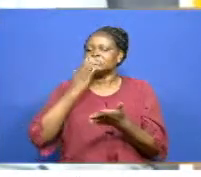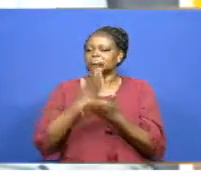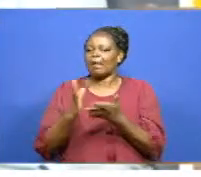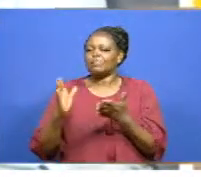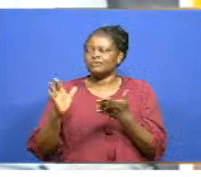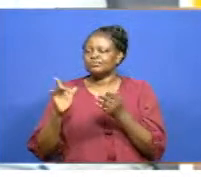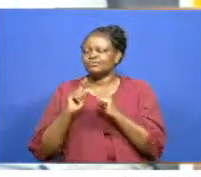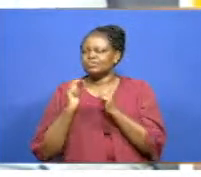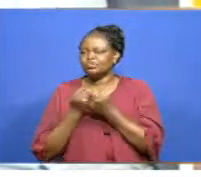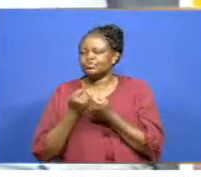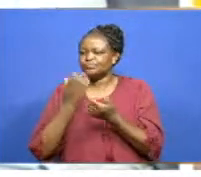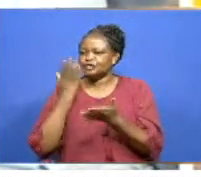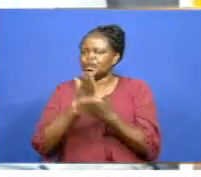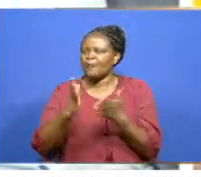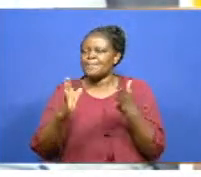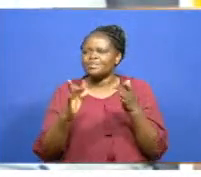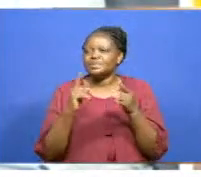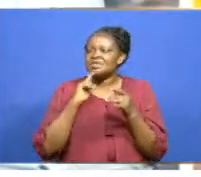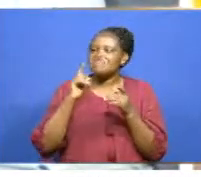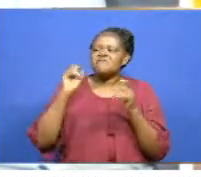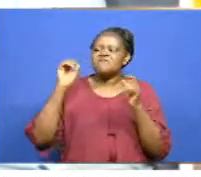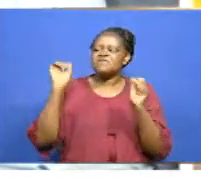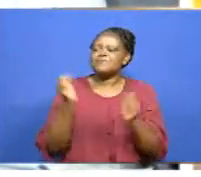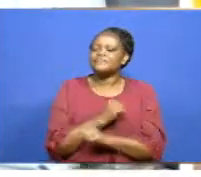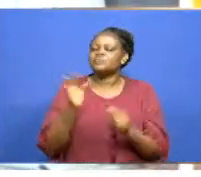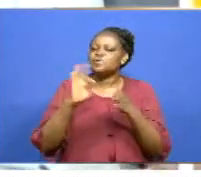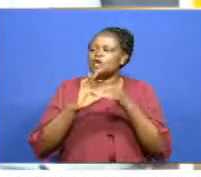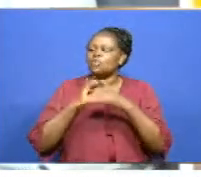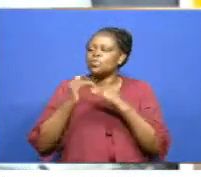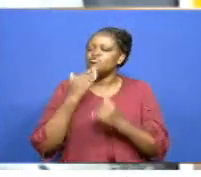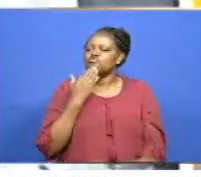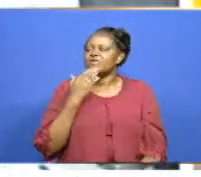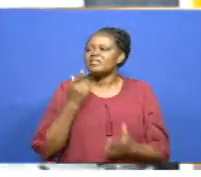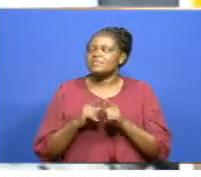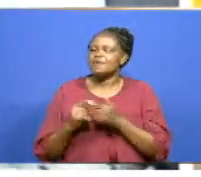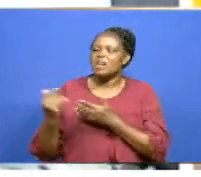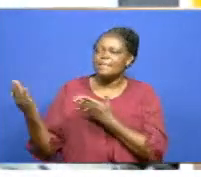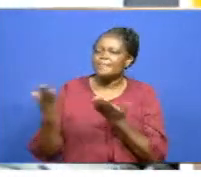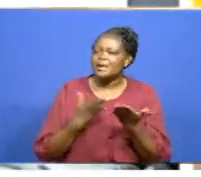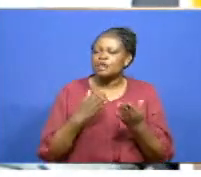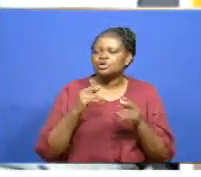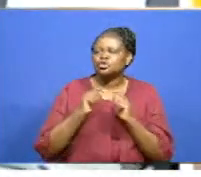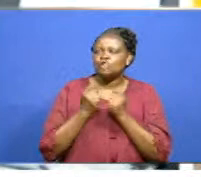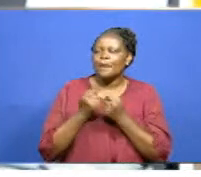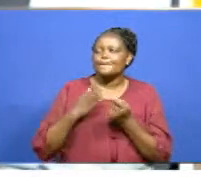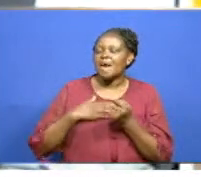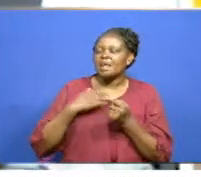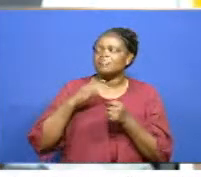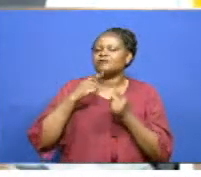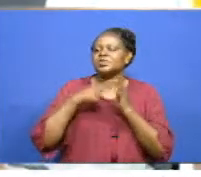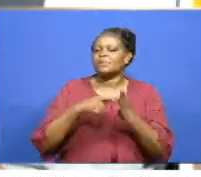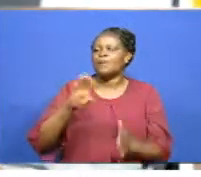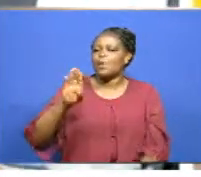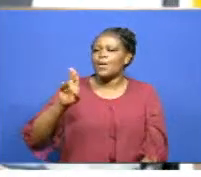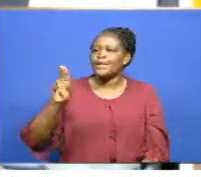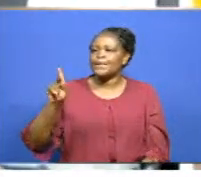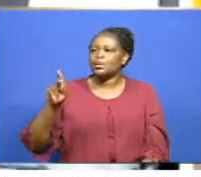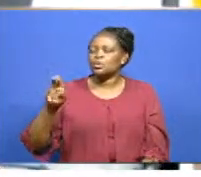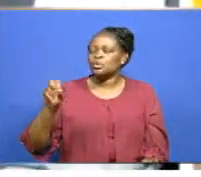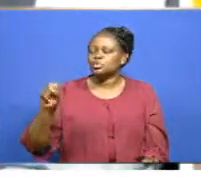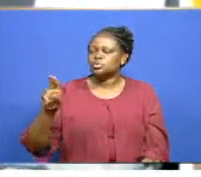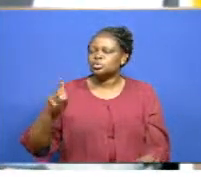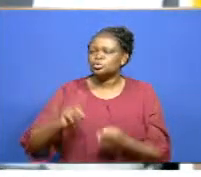they were now bringing out that if I cannot unite all the Luhyas, I'll bring the Bukusu. Or if I cannot do that, then I'll bring the